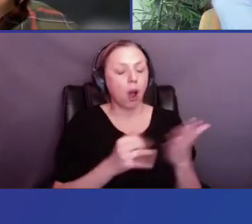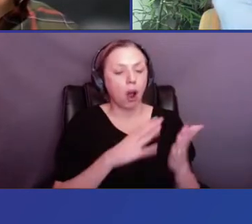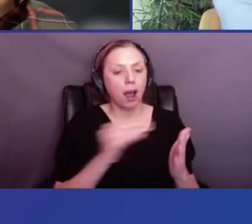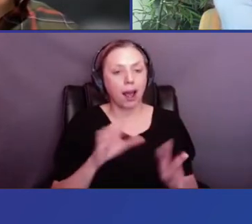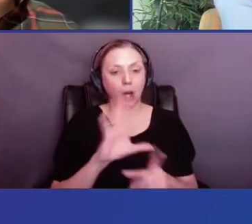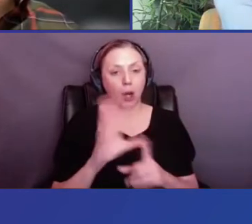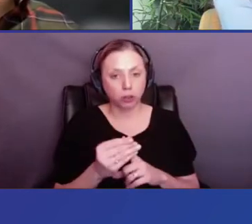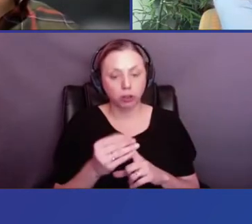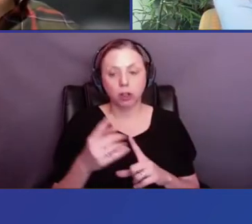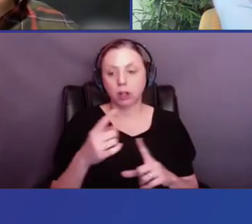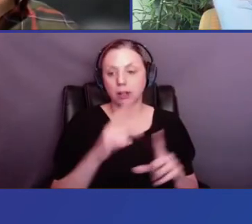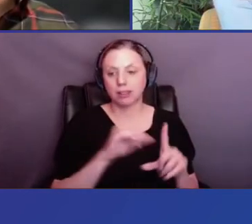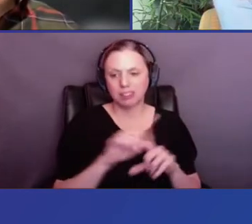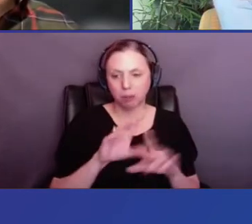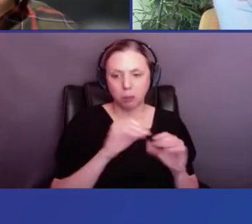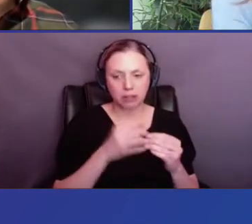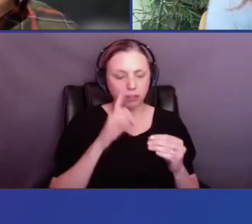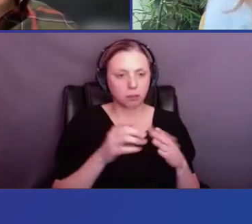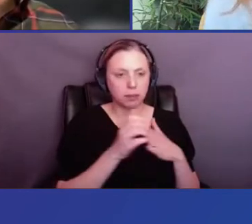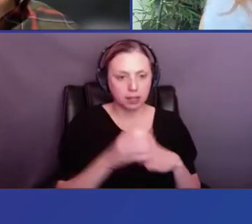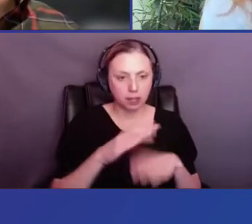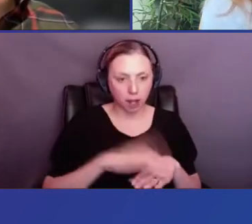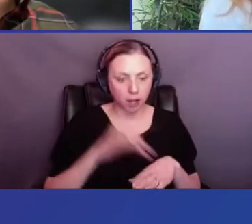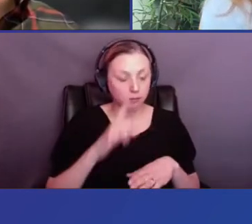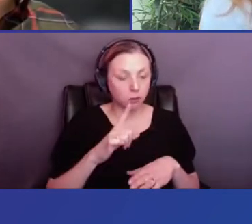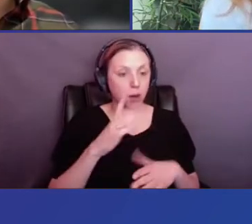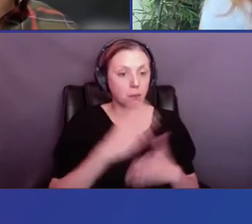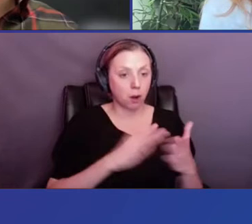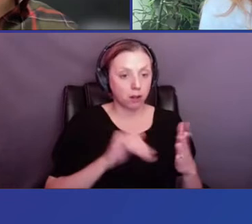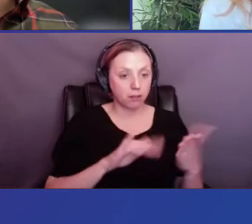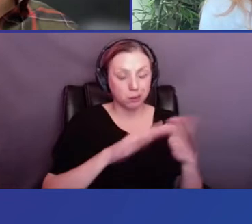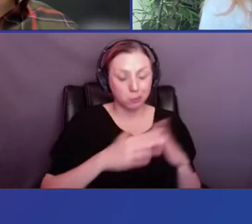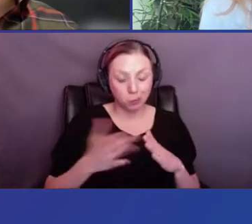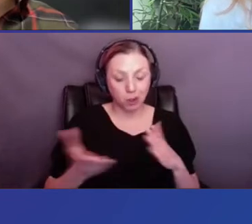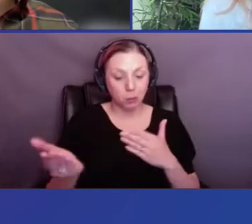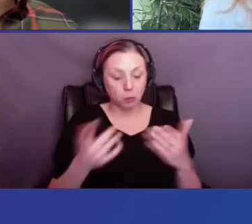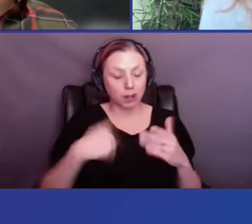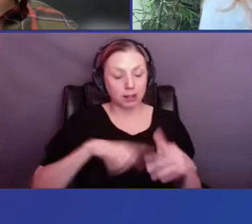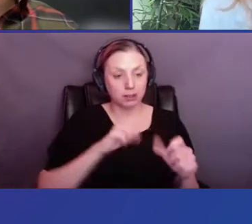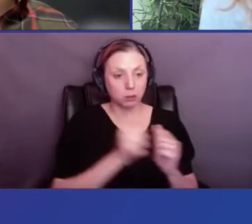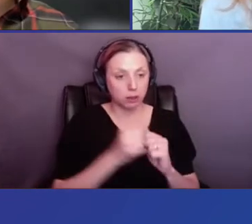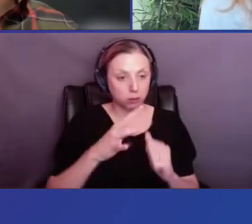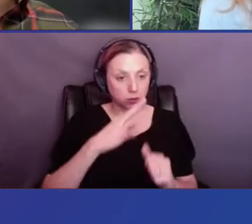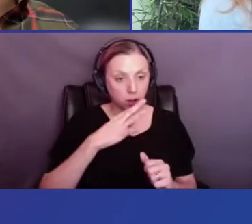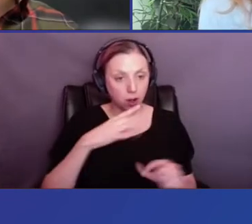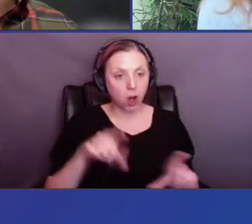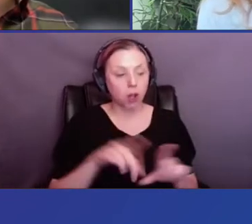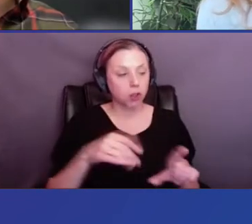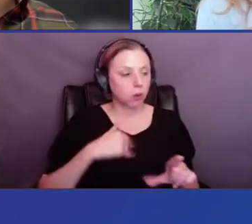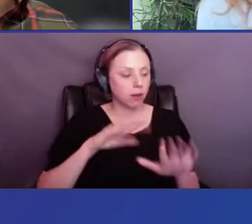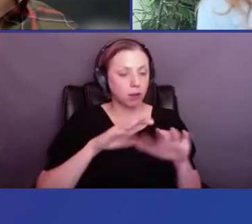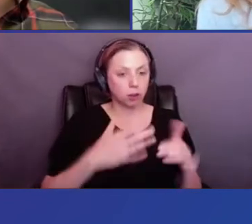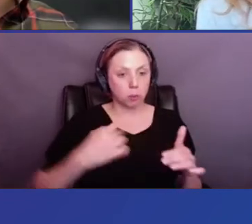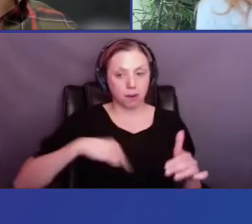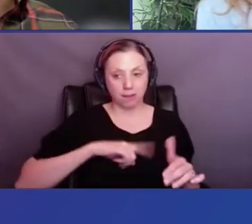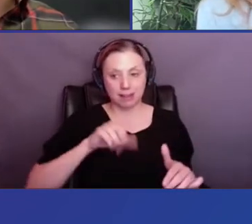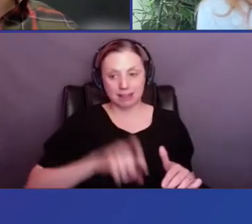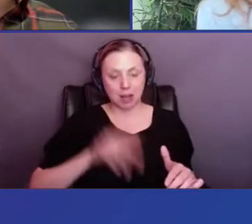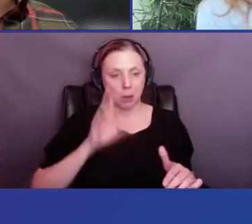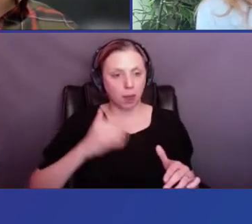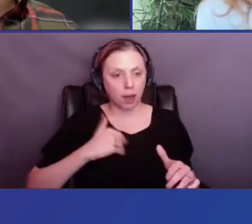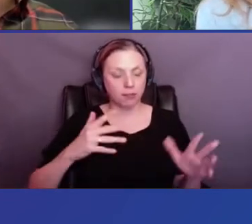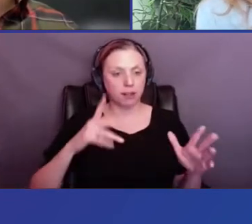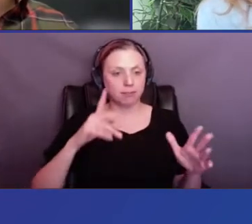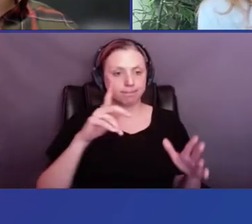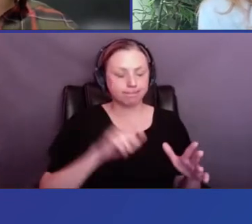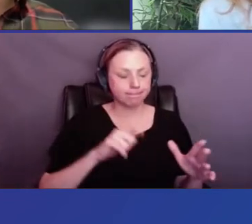real lead on, and on behalf of the community, bringing us together to talk. And also there's a group of us that are meeting around a service